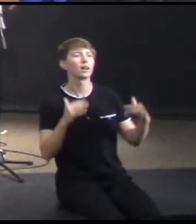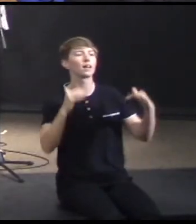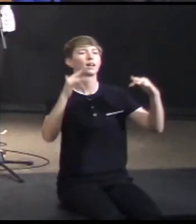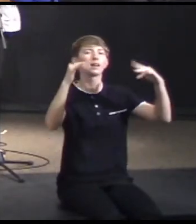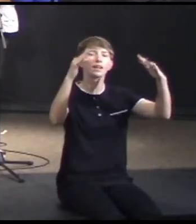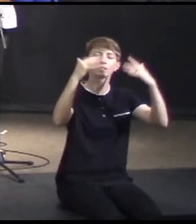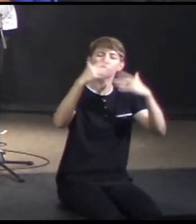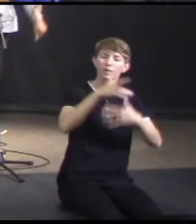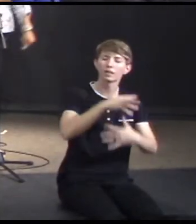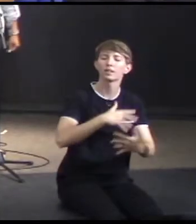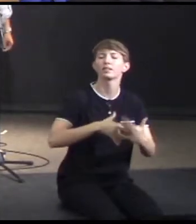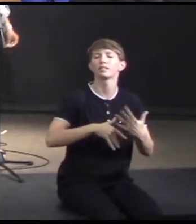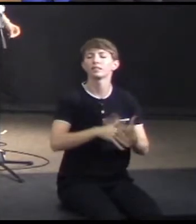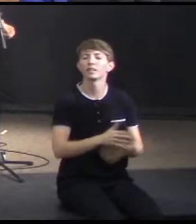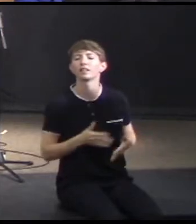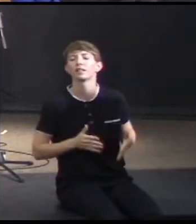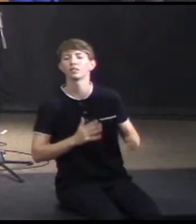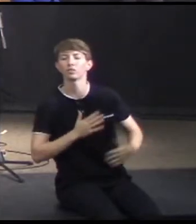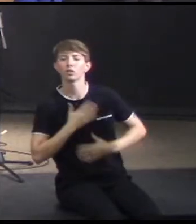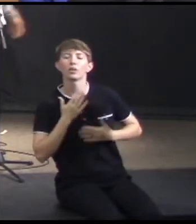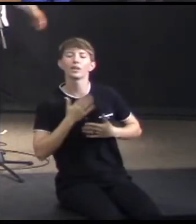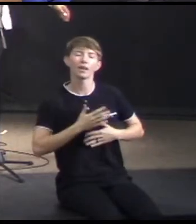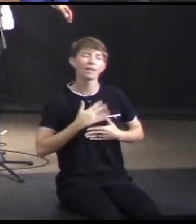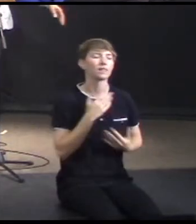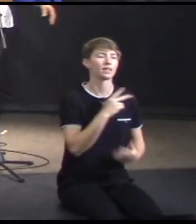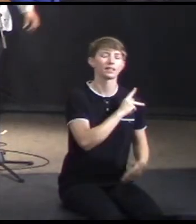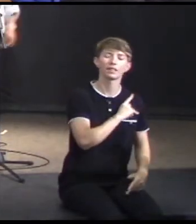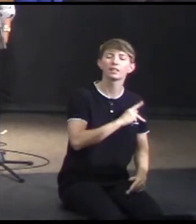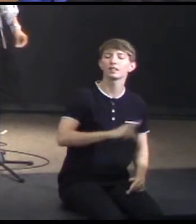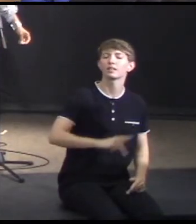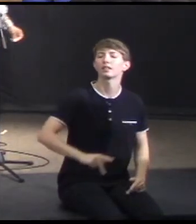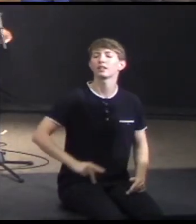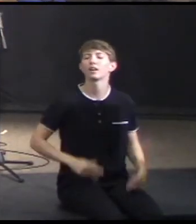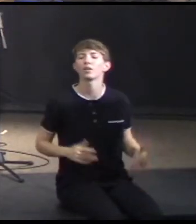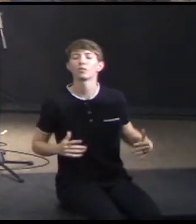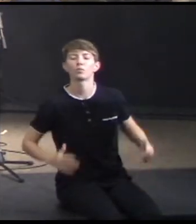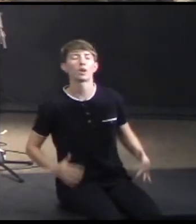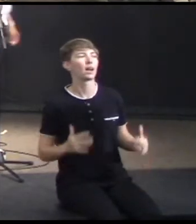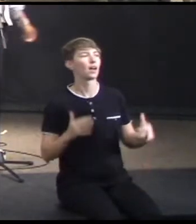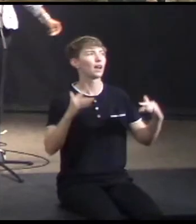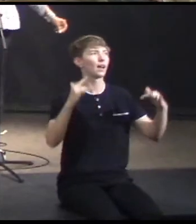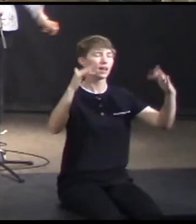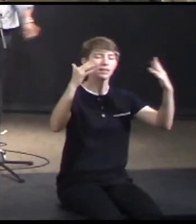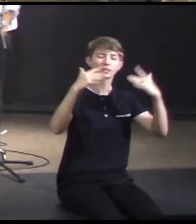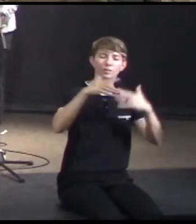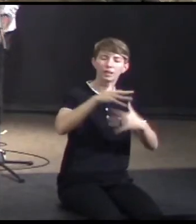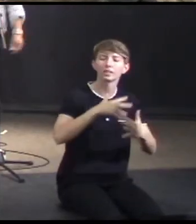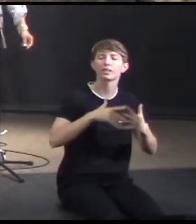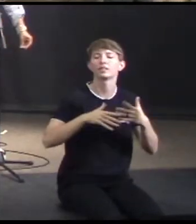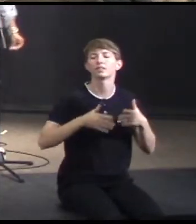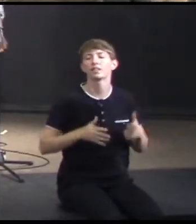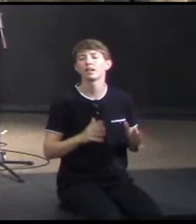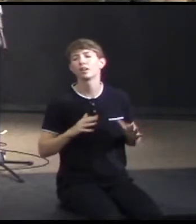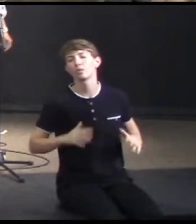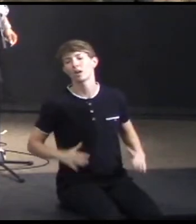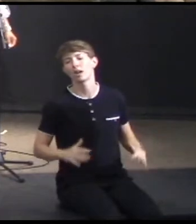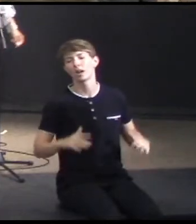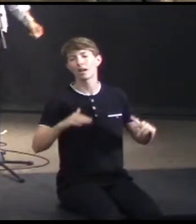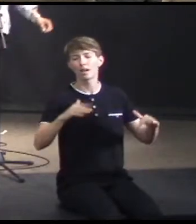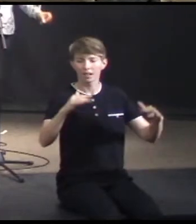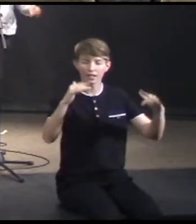rise. Rise among us. Let the joy of our King rise among us. Let